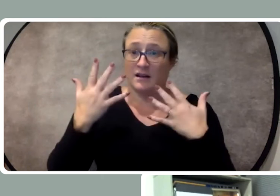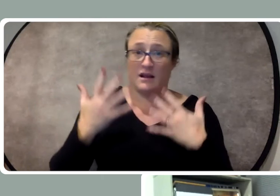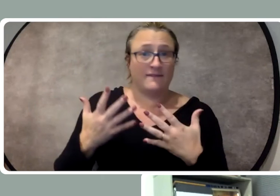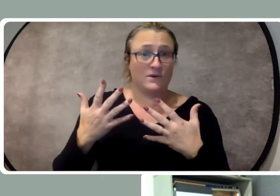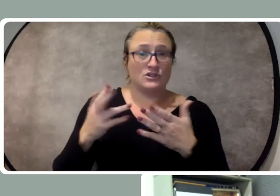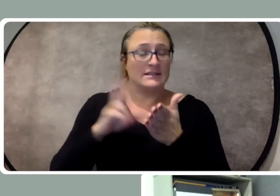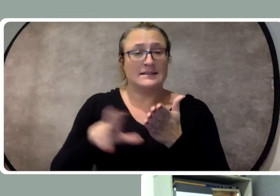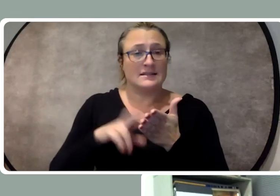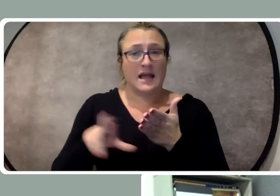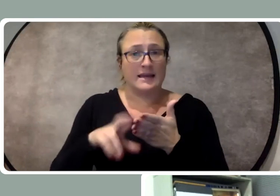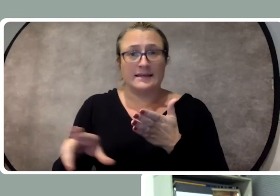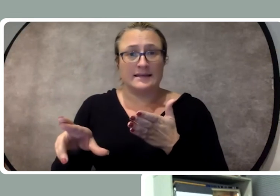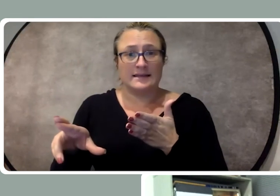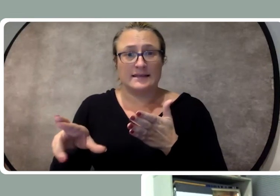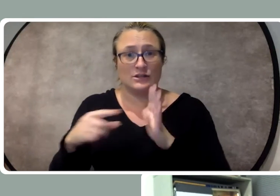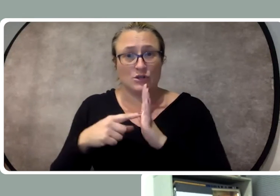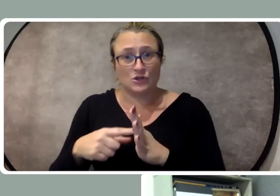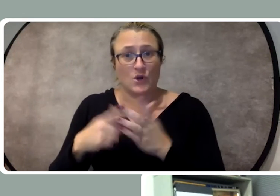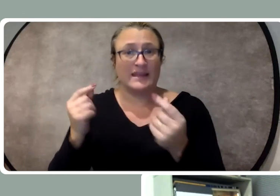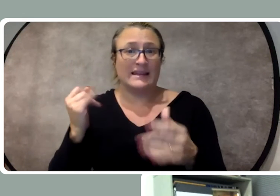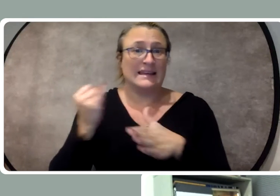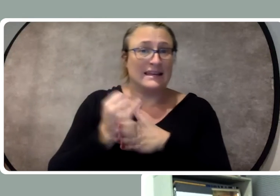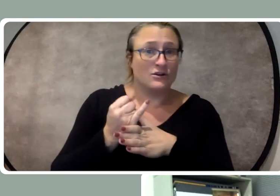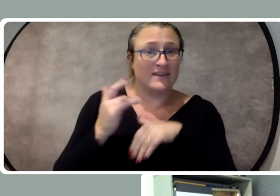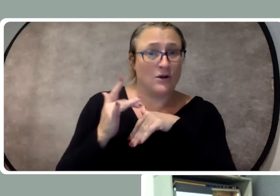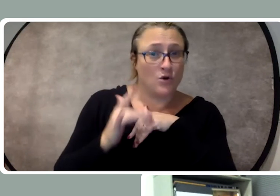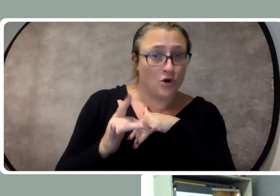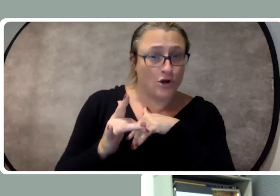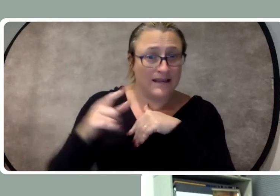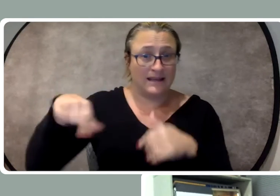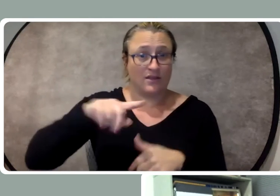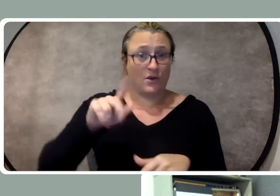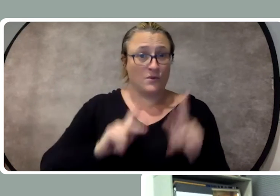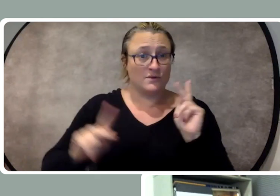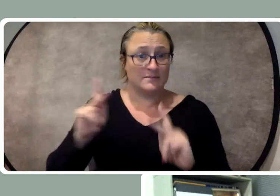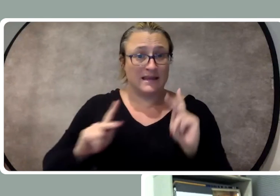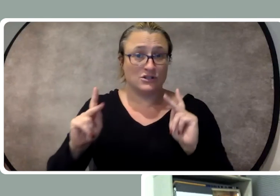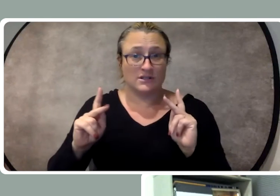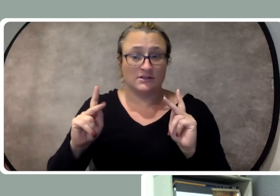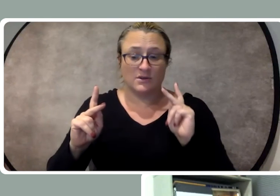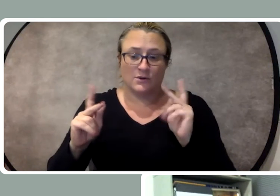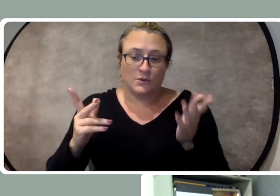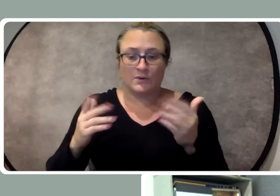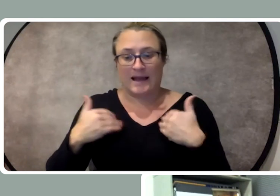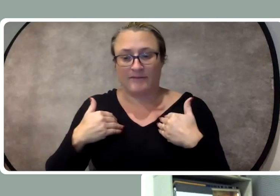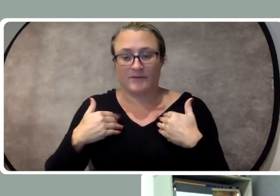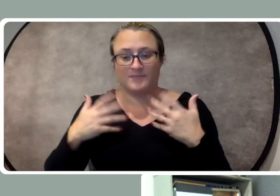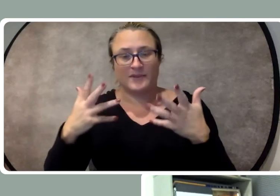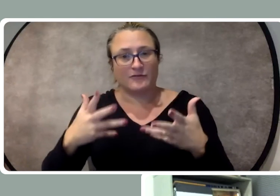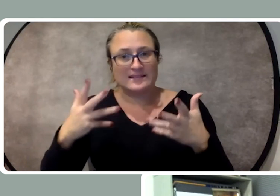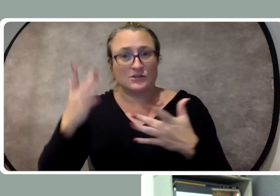showing that trying to intervene early in those patients who you have residual